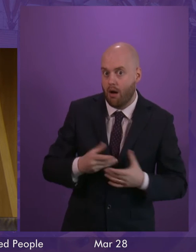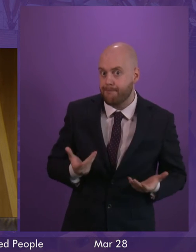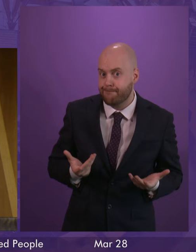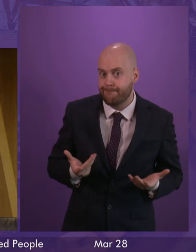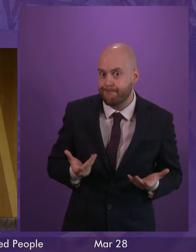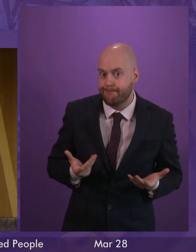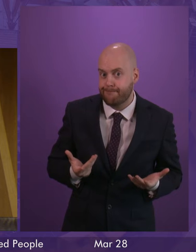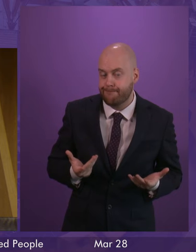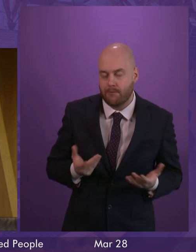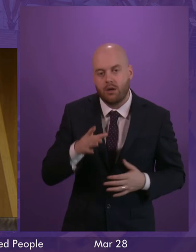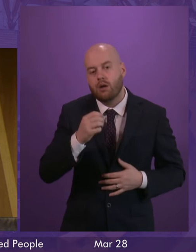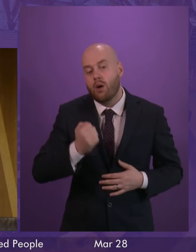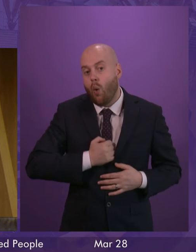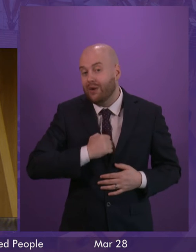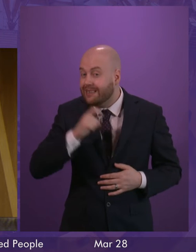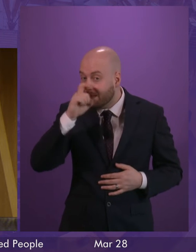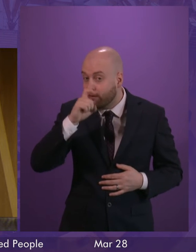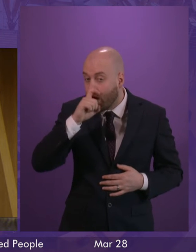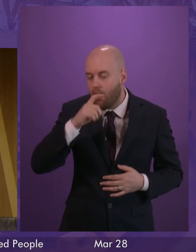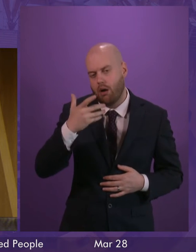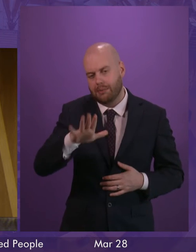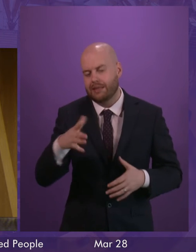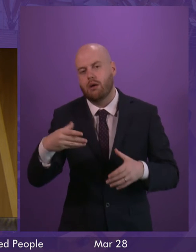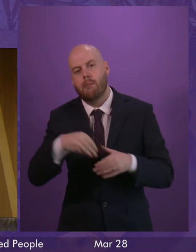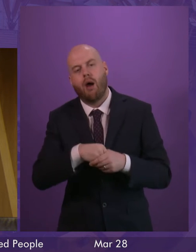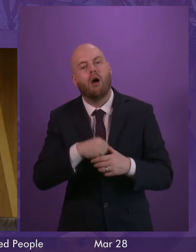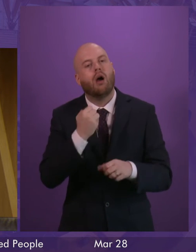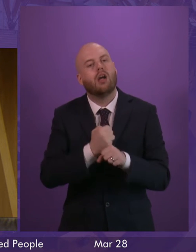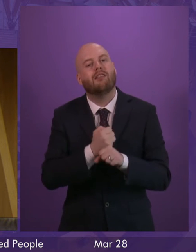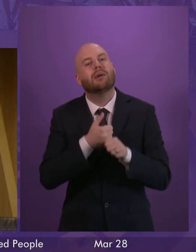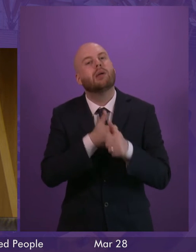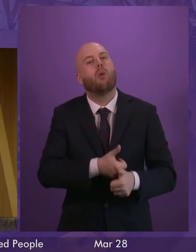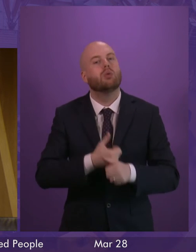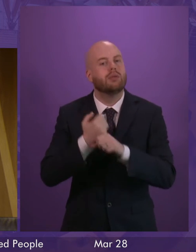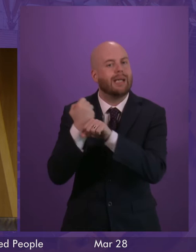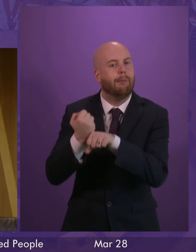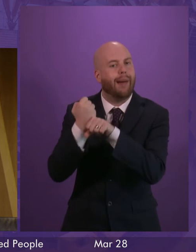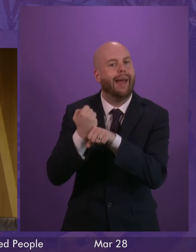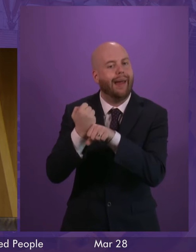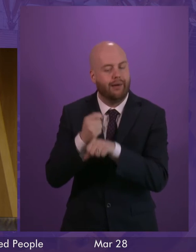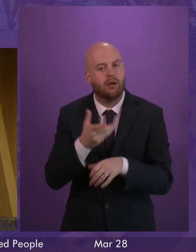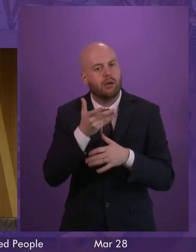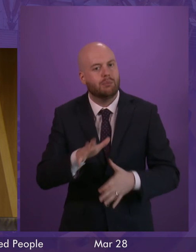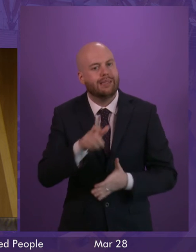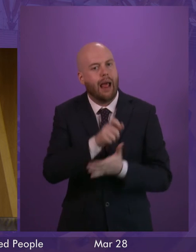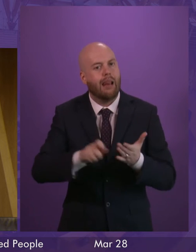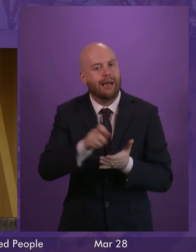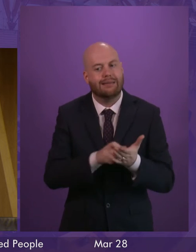sister was part of the government-supported campaign that was elected in the Scottish government.